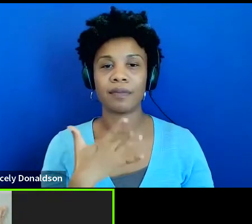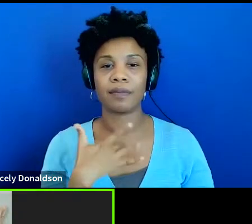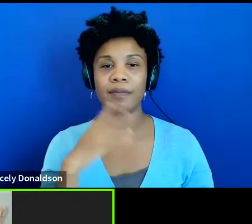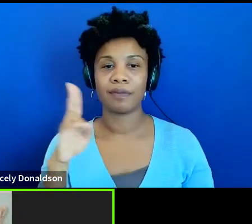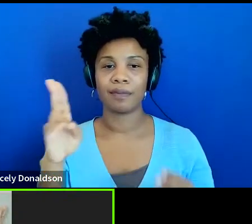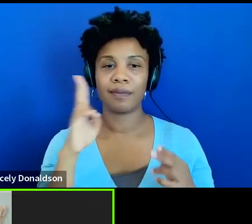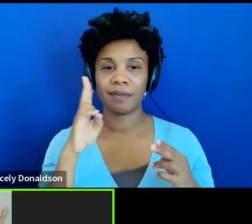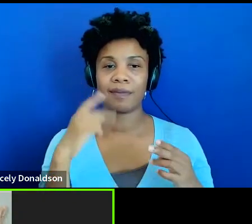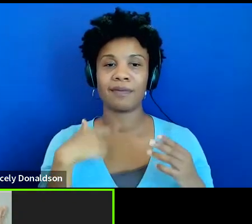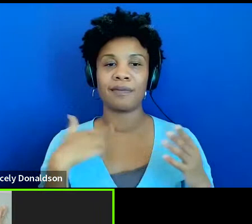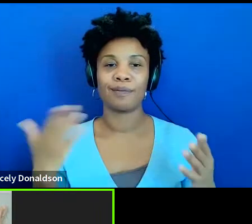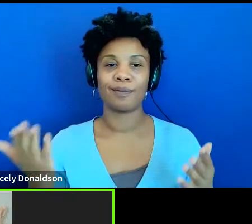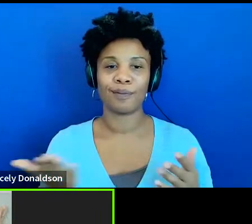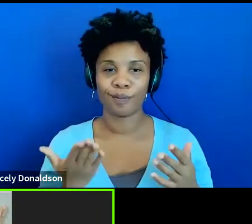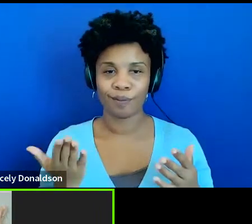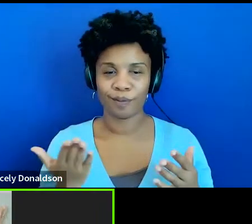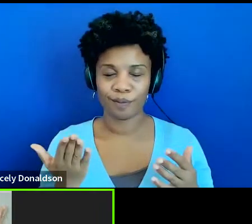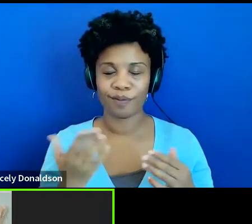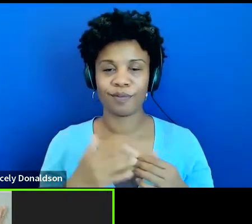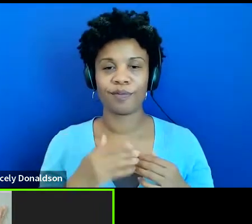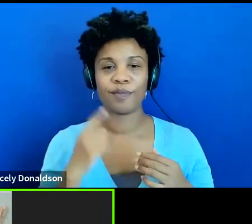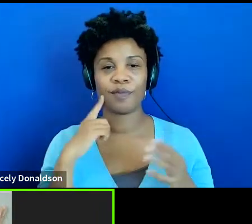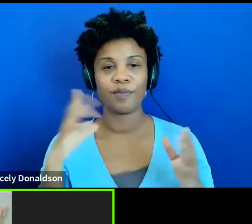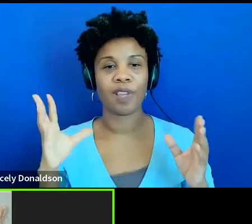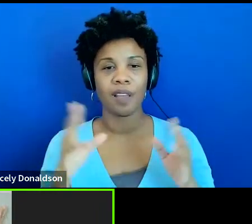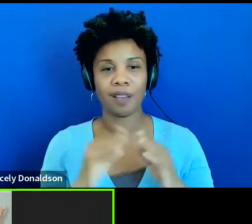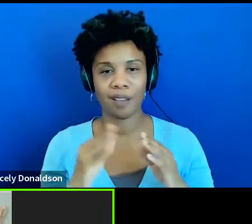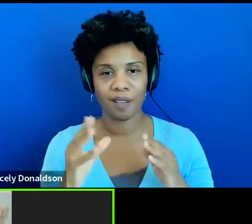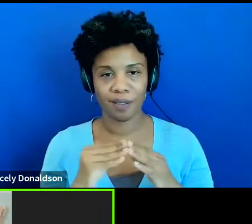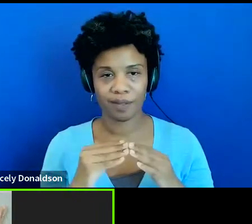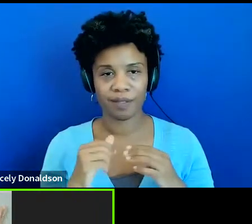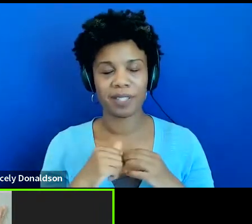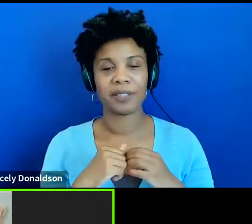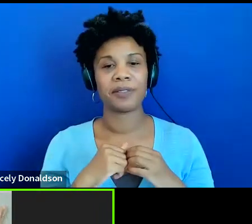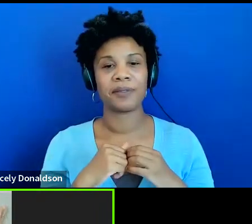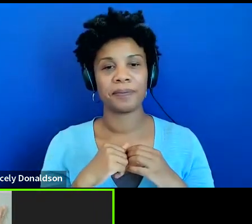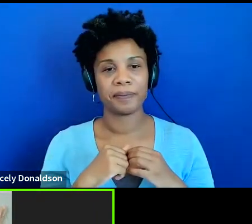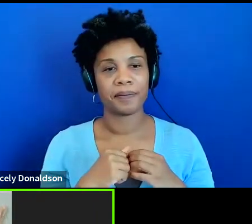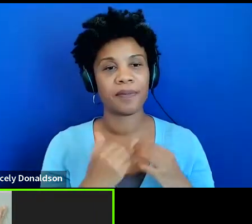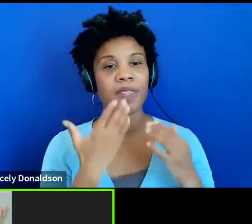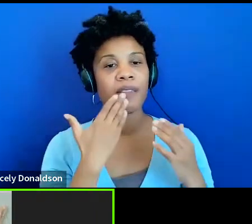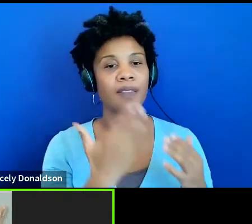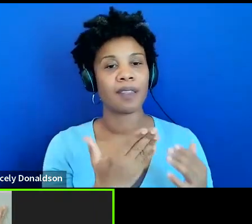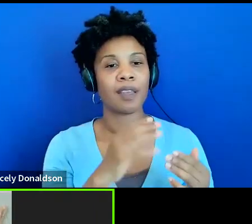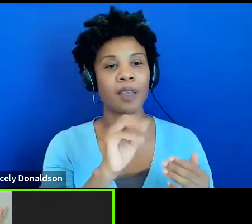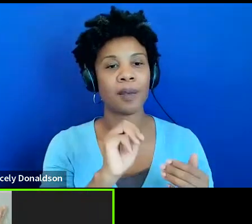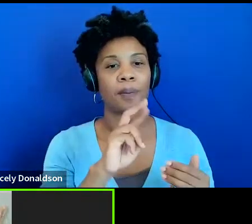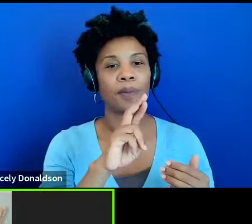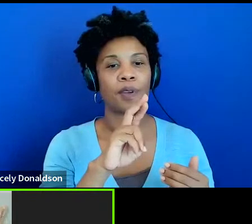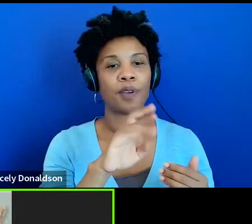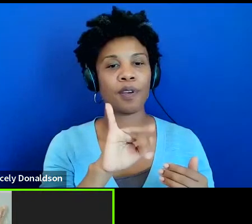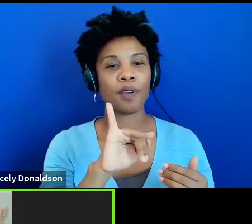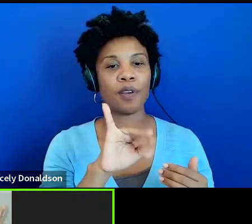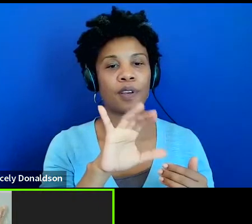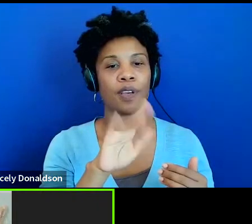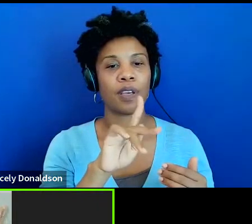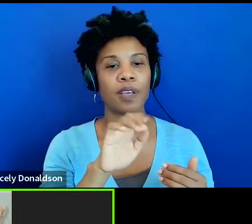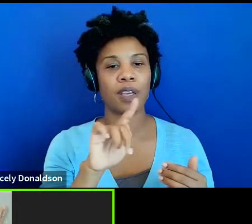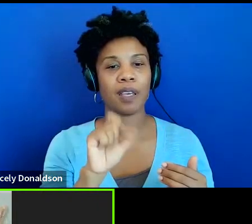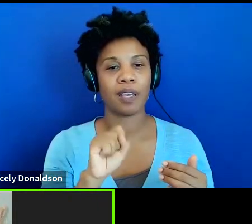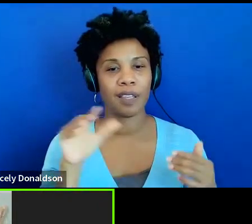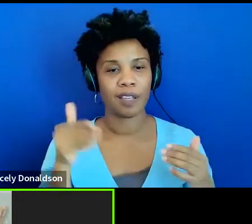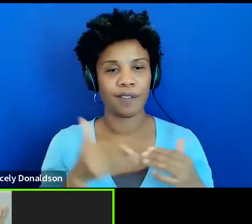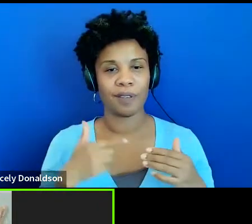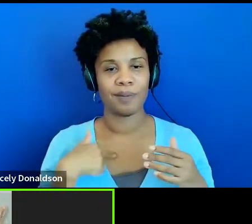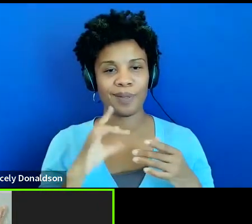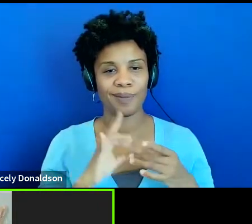present at this conference, and I would like to thank Mr. Ricketts for the invitation. So my